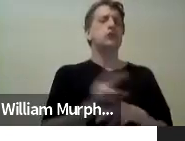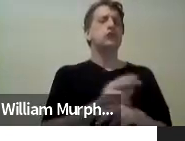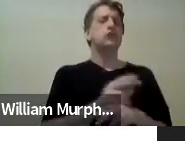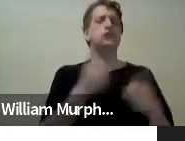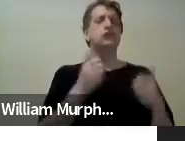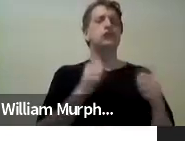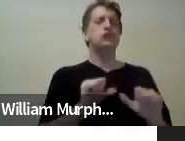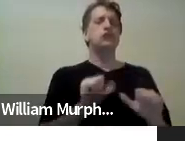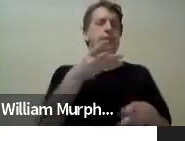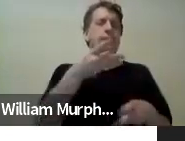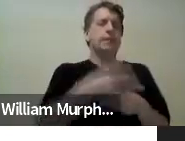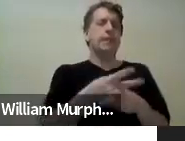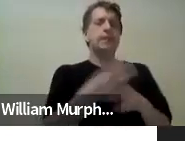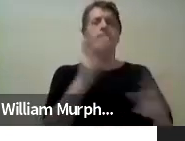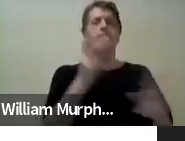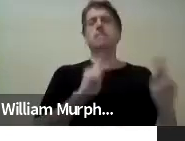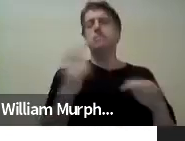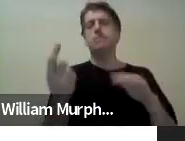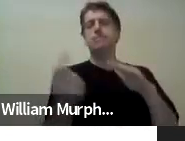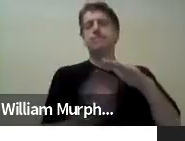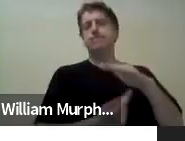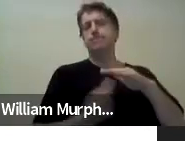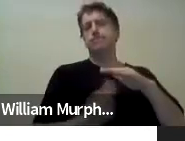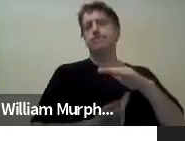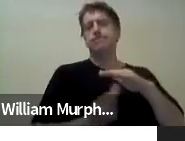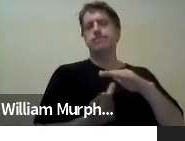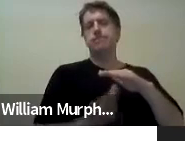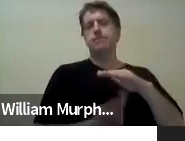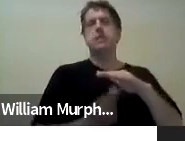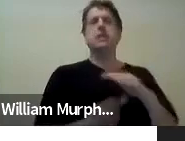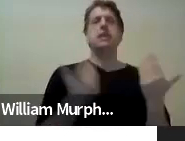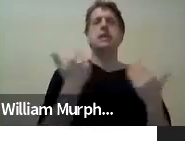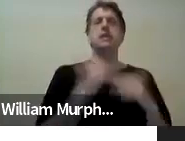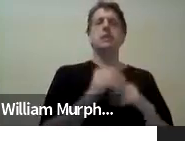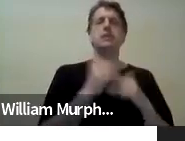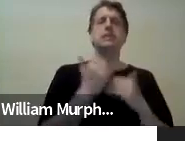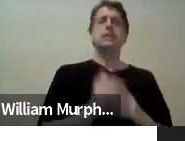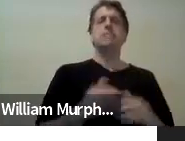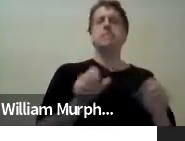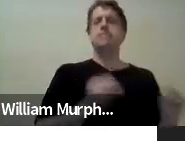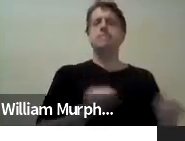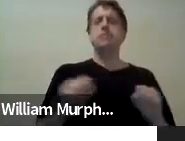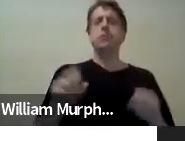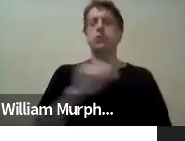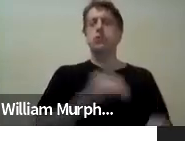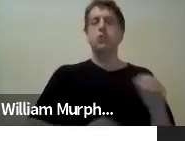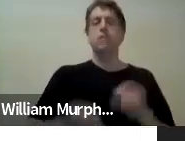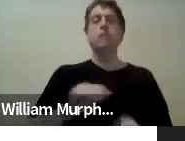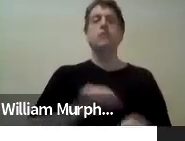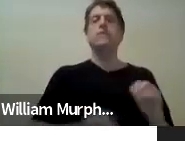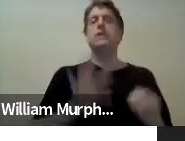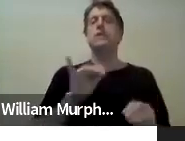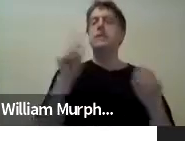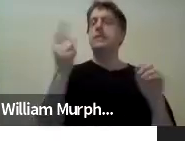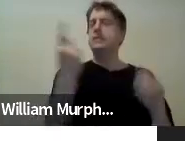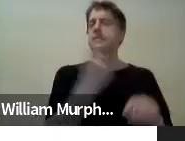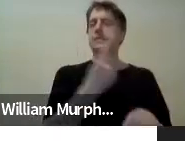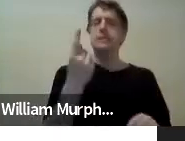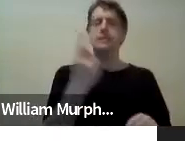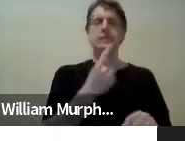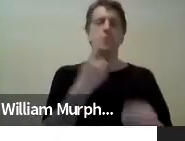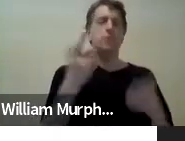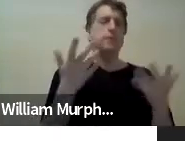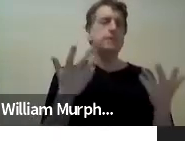by abusers. There's a limitation of movement for those experiencing violence. A lot of the time when somebody is finding